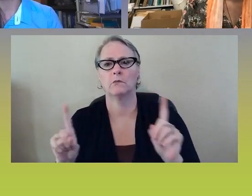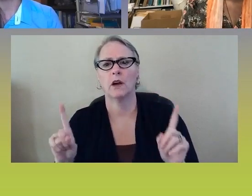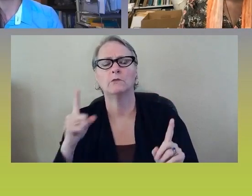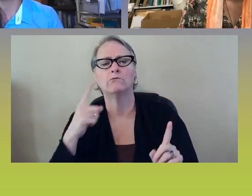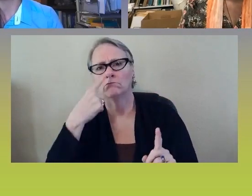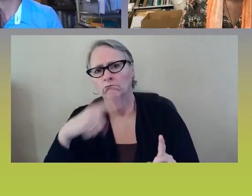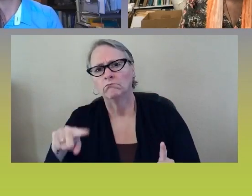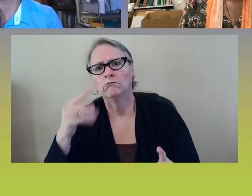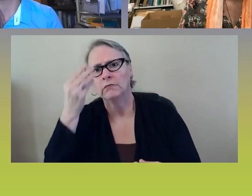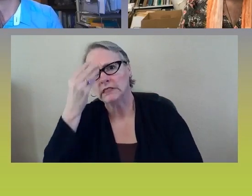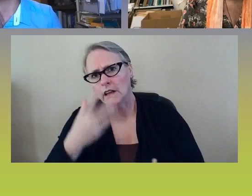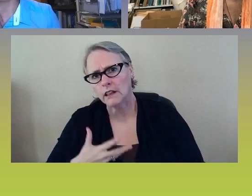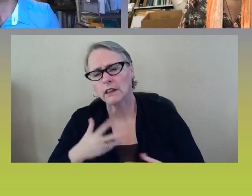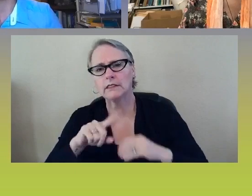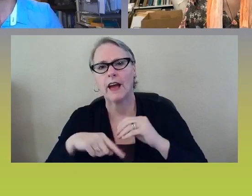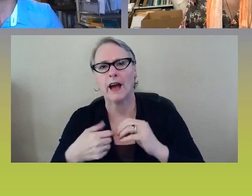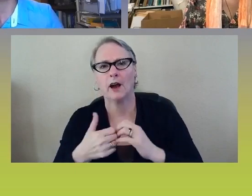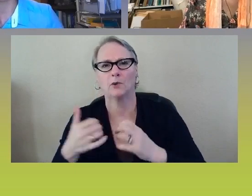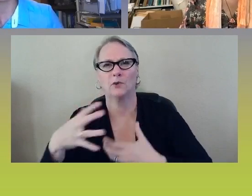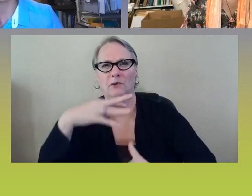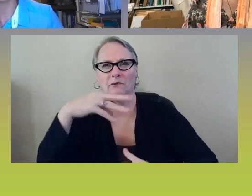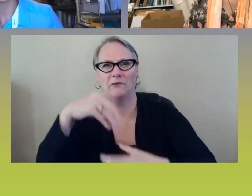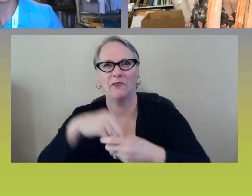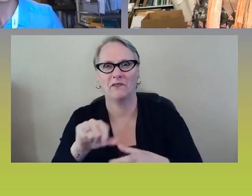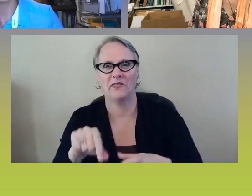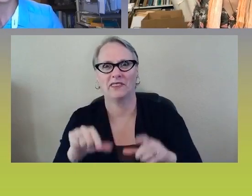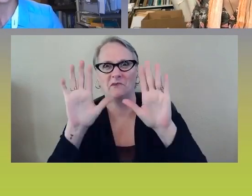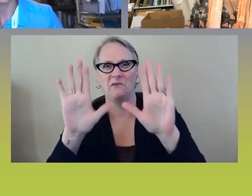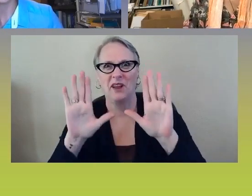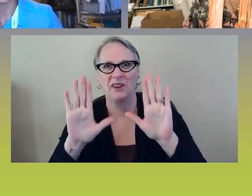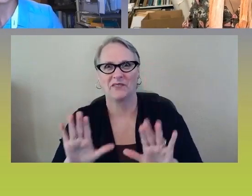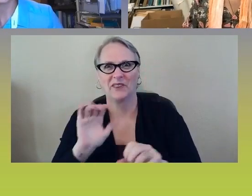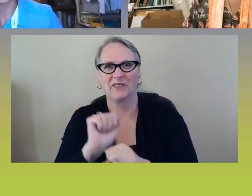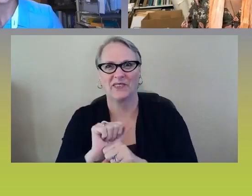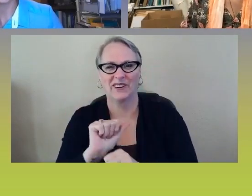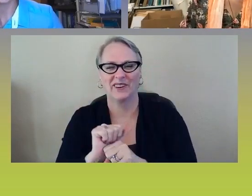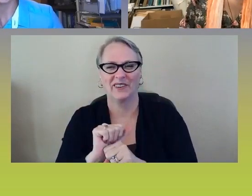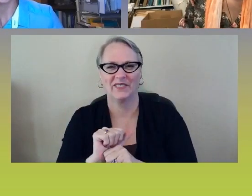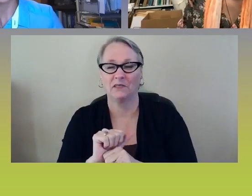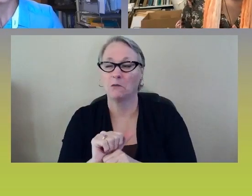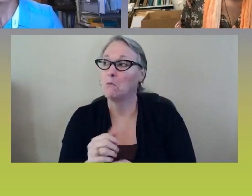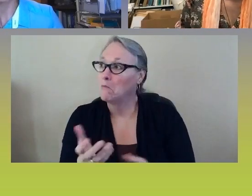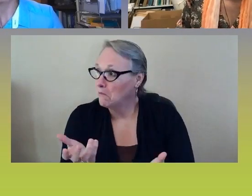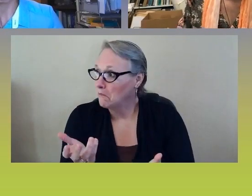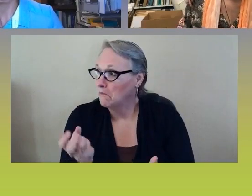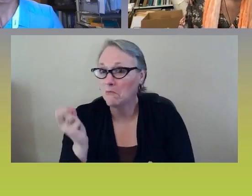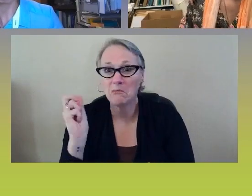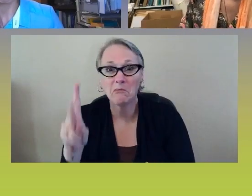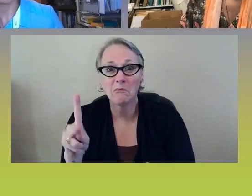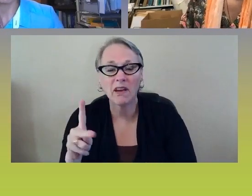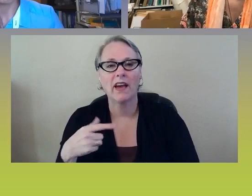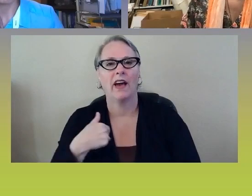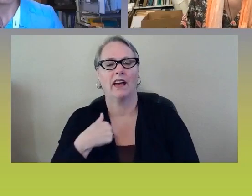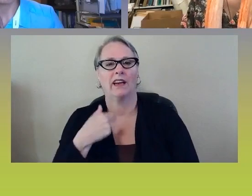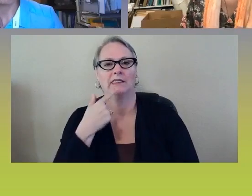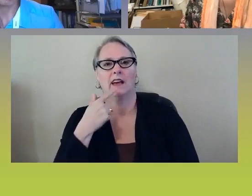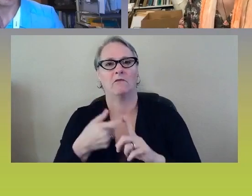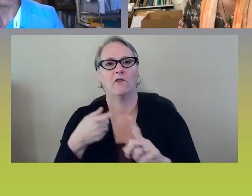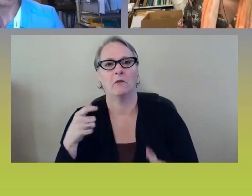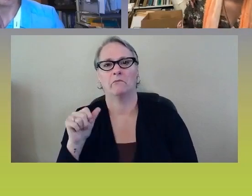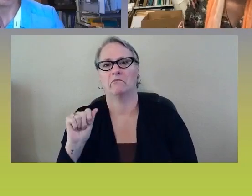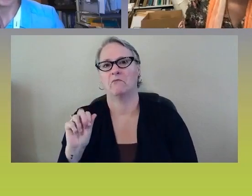involved in this wonderful work? Oh, okay. Well, as I said, I'm from Argentina.